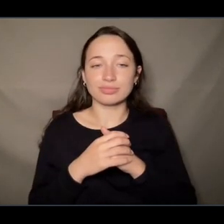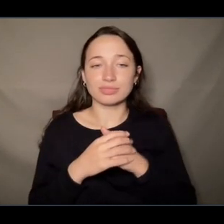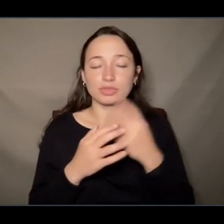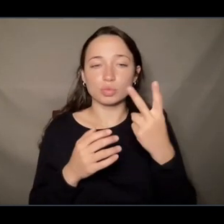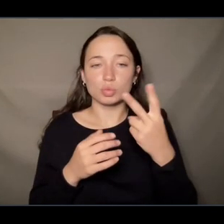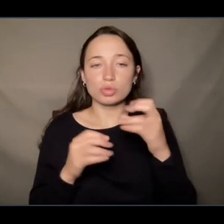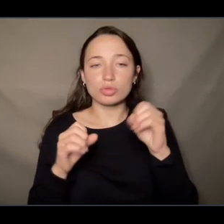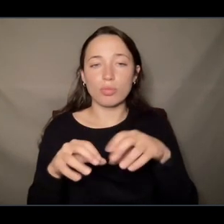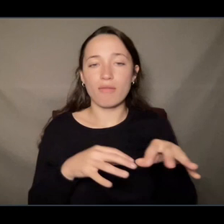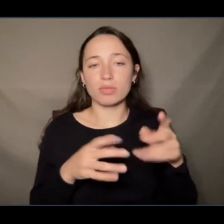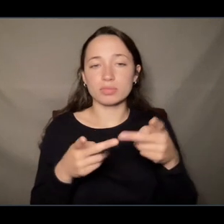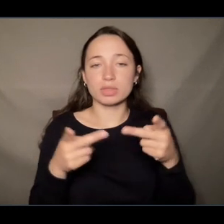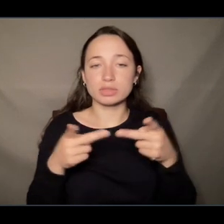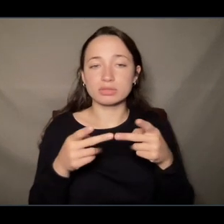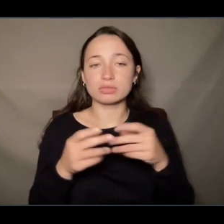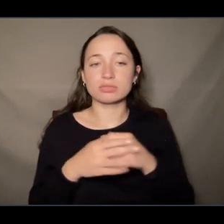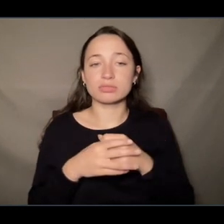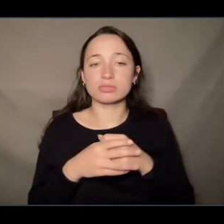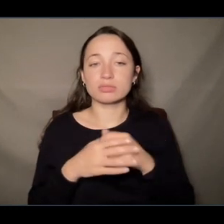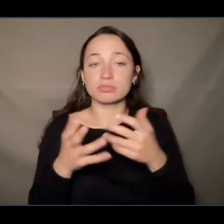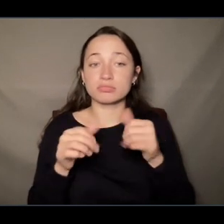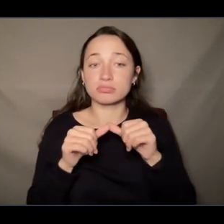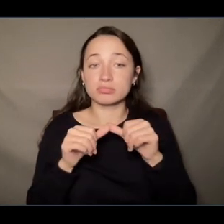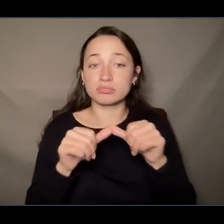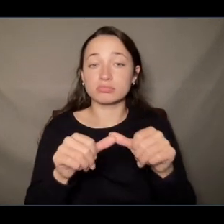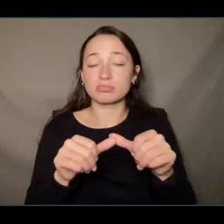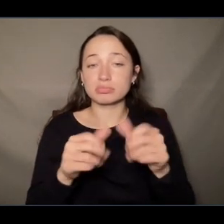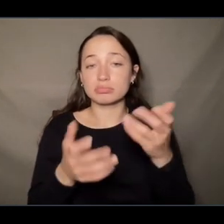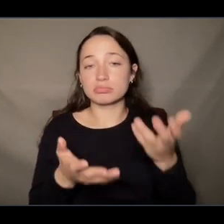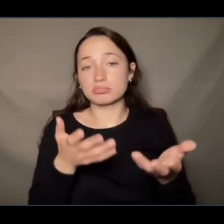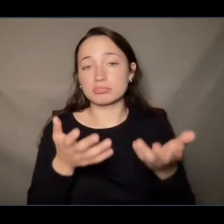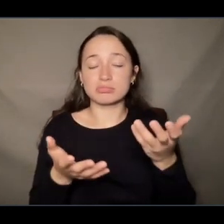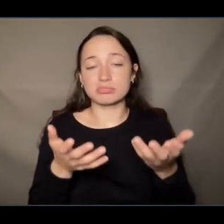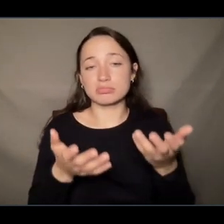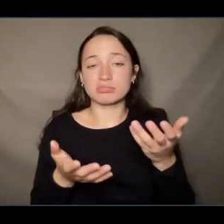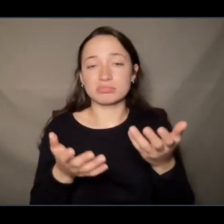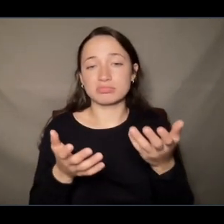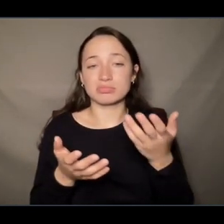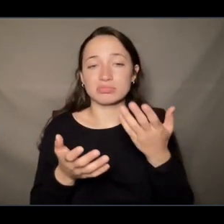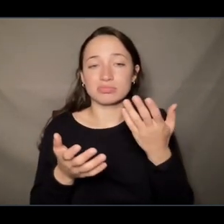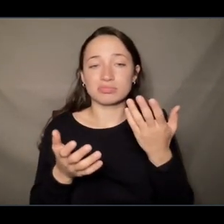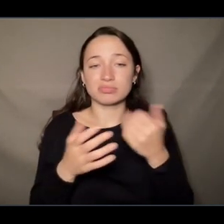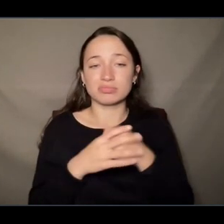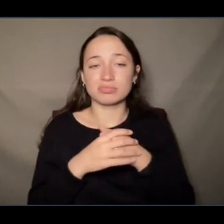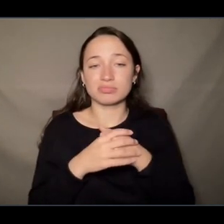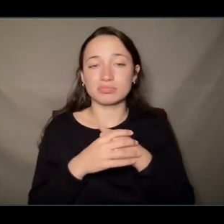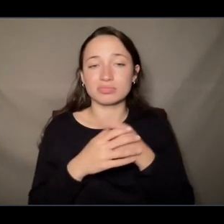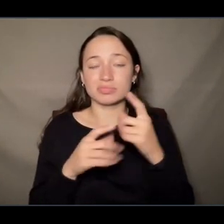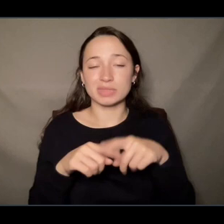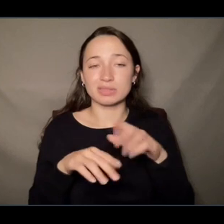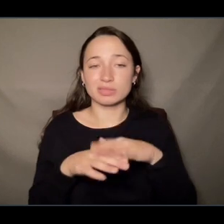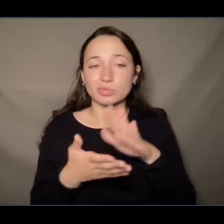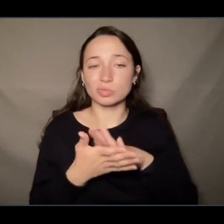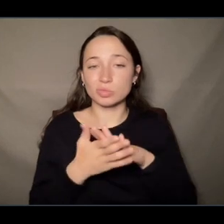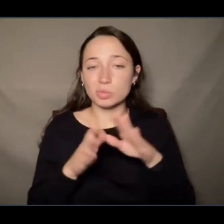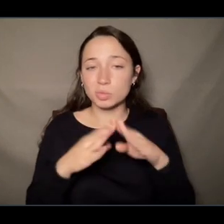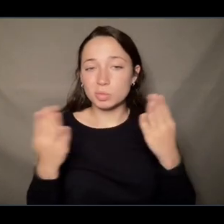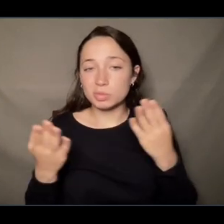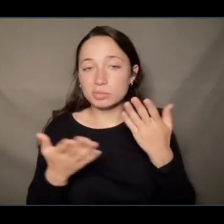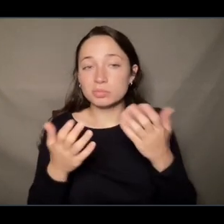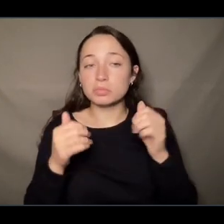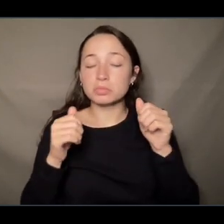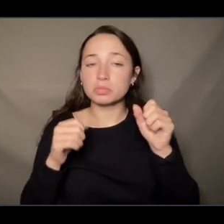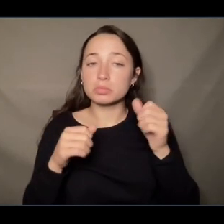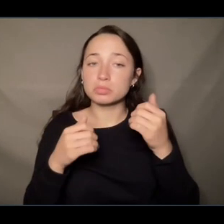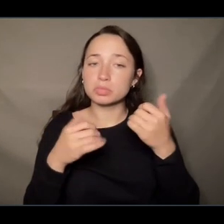there's 2 drop-off places. And this is going to continue through this, whether or not the school is open, you will still be able